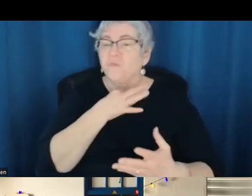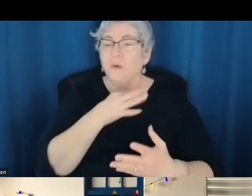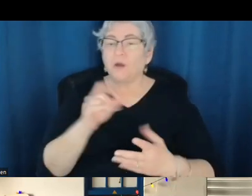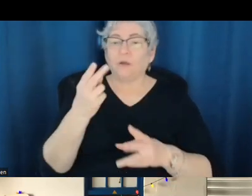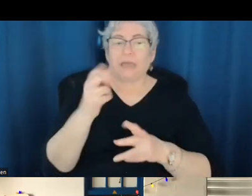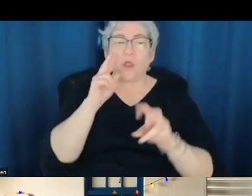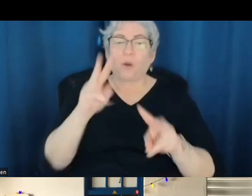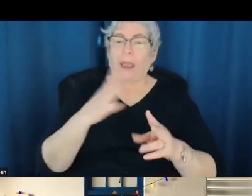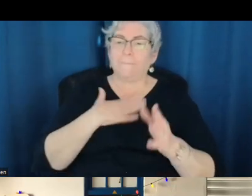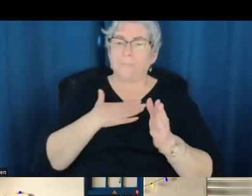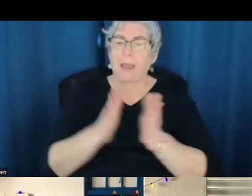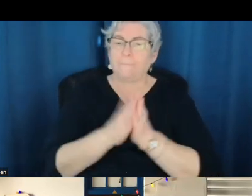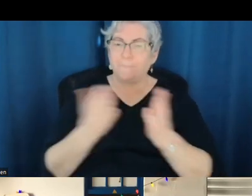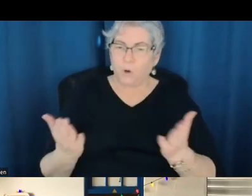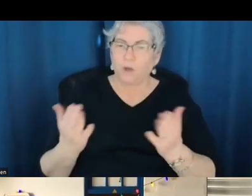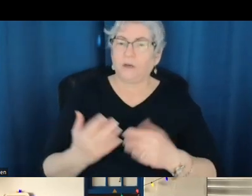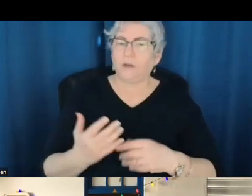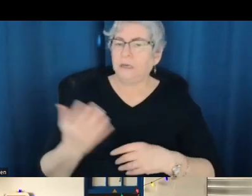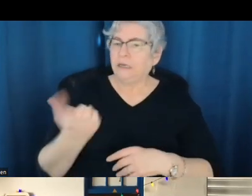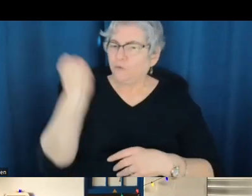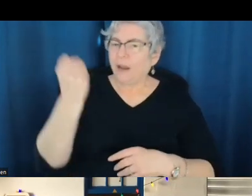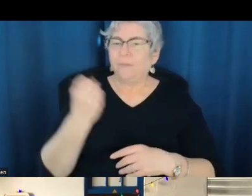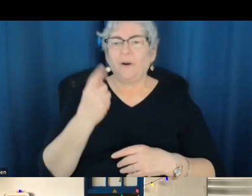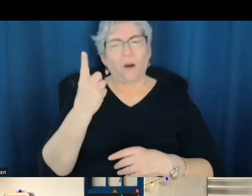meadow of your own, I suggest you grab a copy.